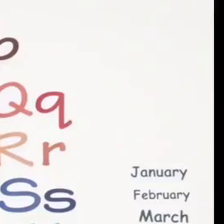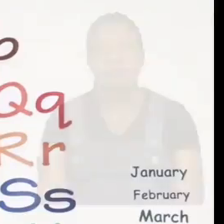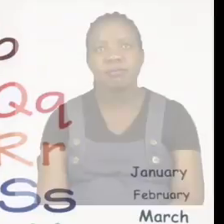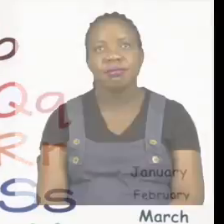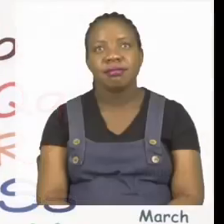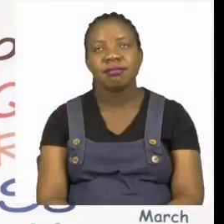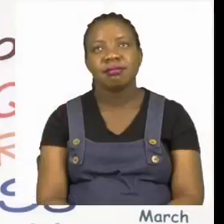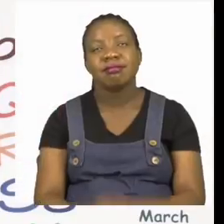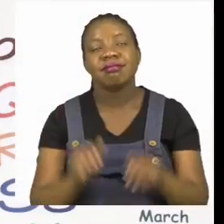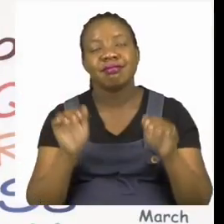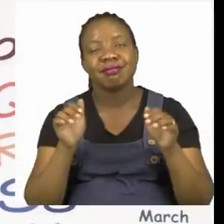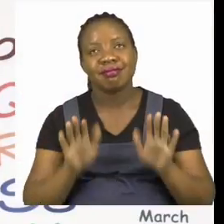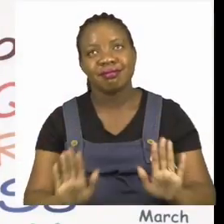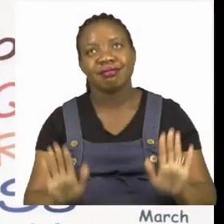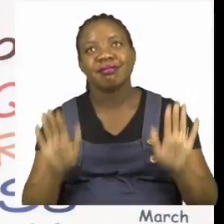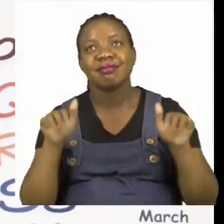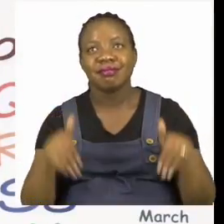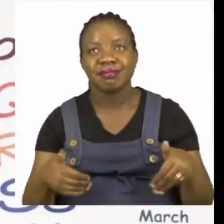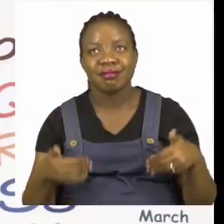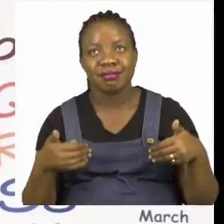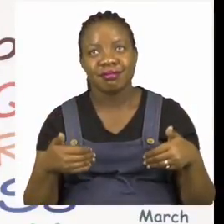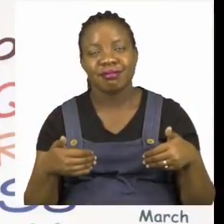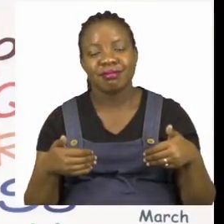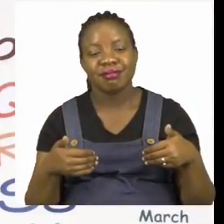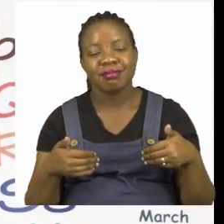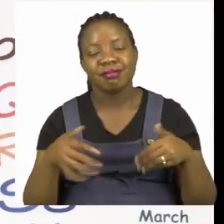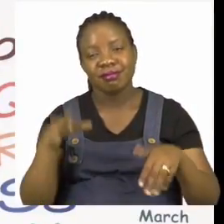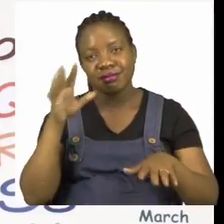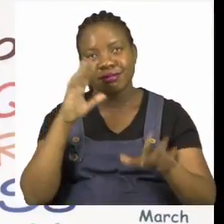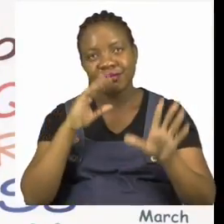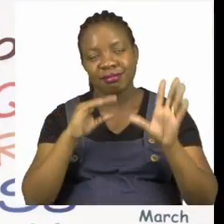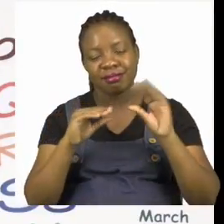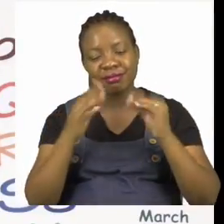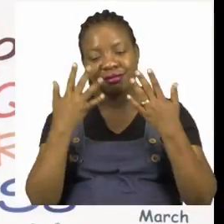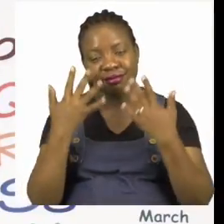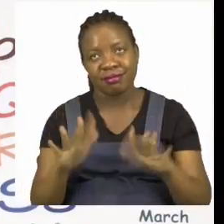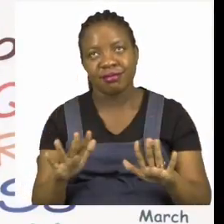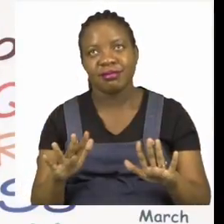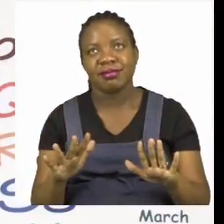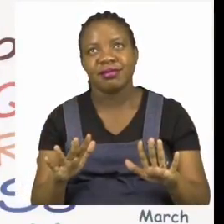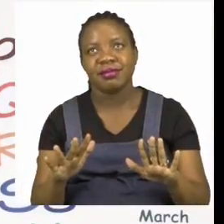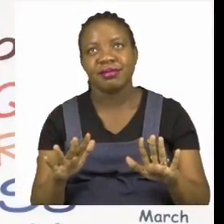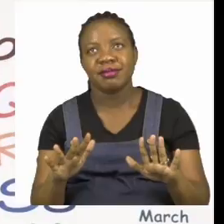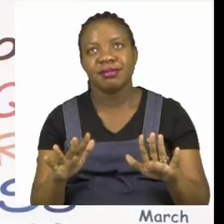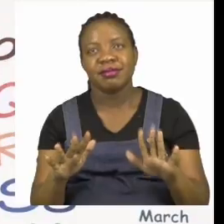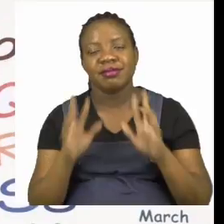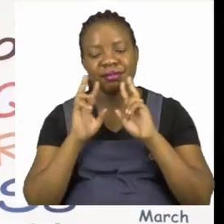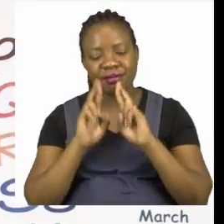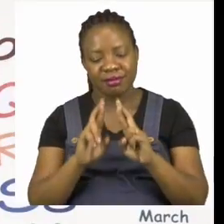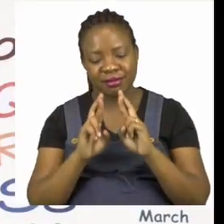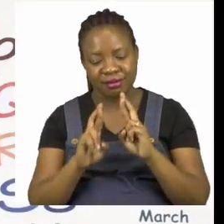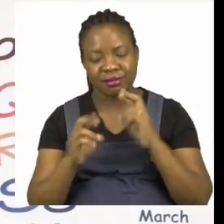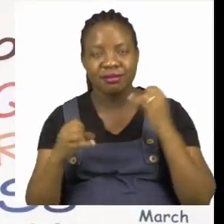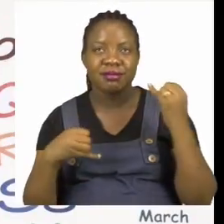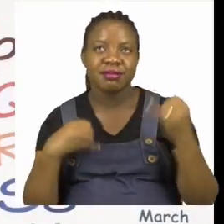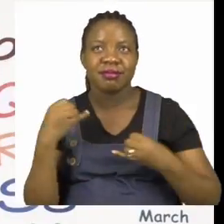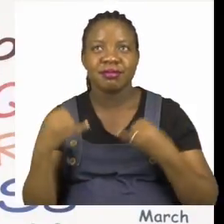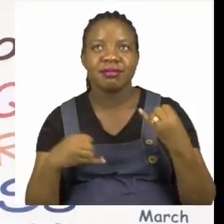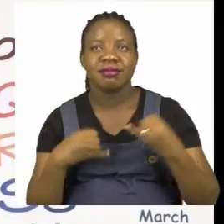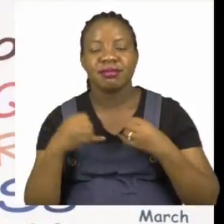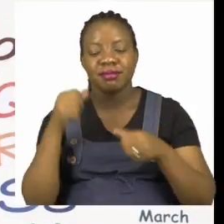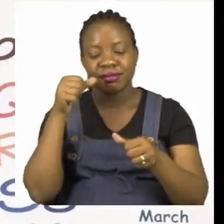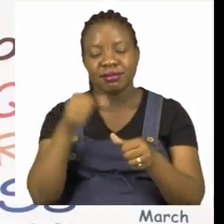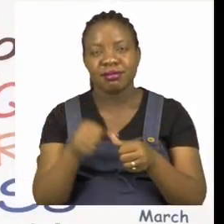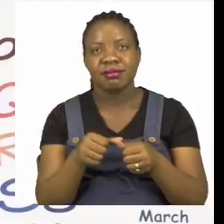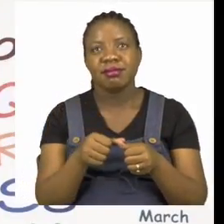Boys and girls we have now come to the end of our lesson but I hope you had fun. Remember